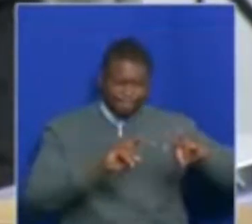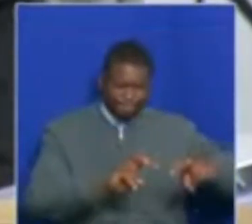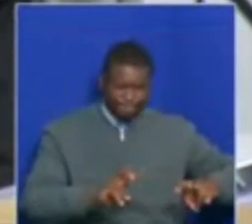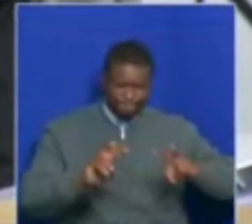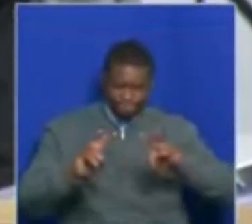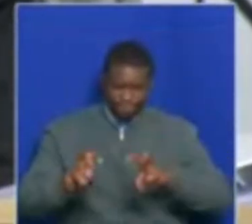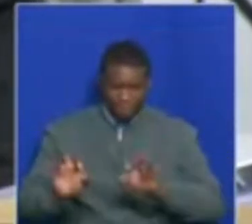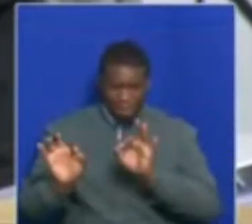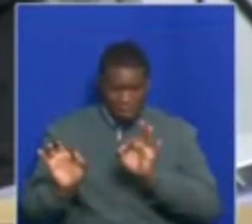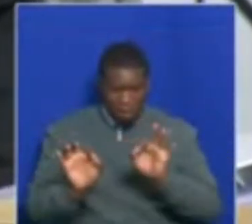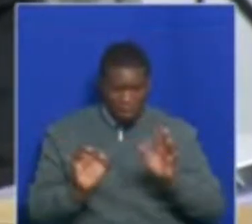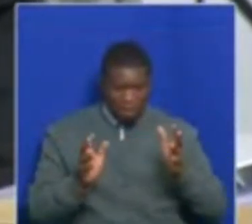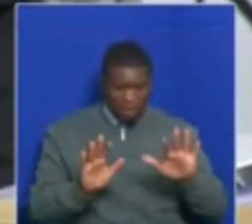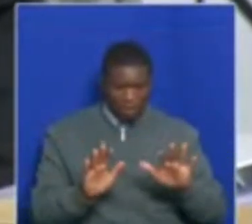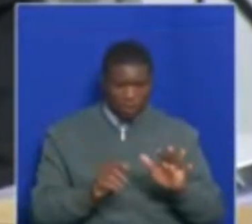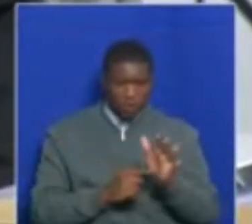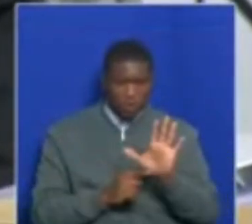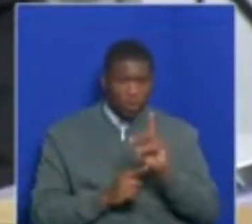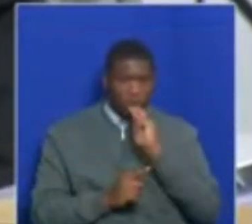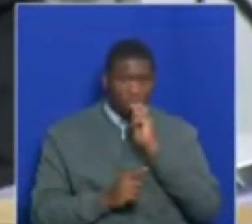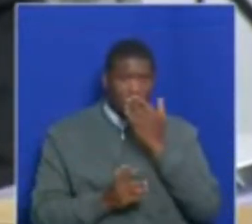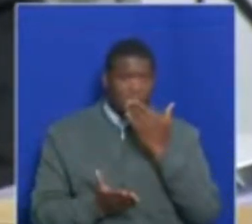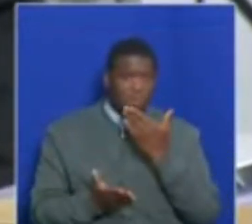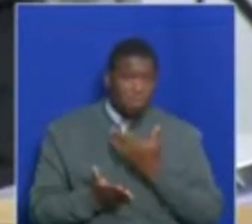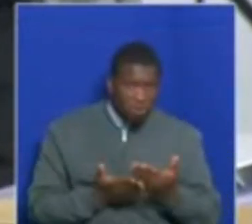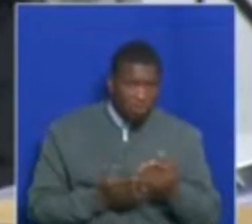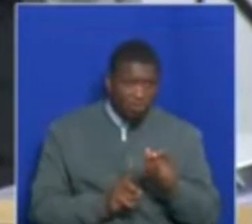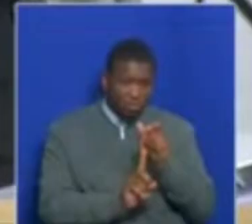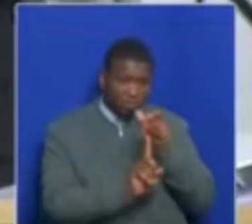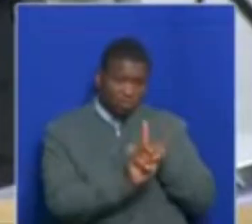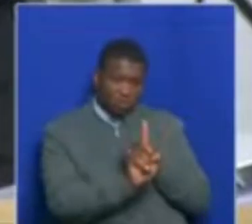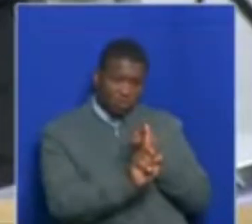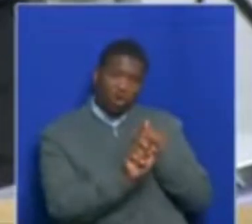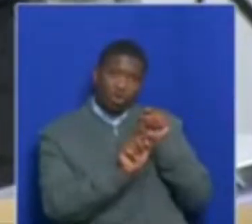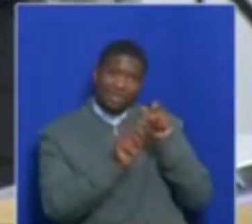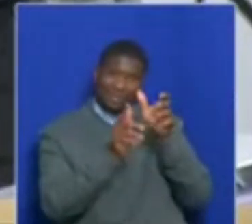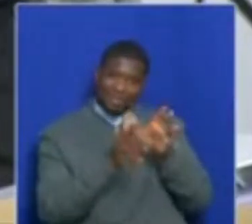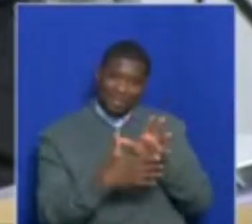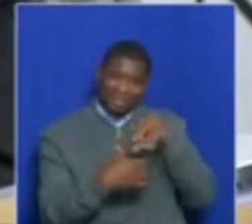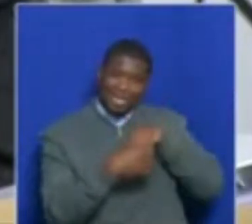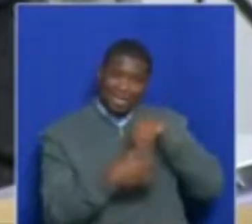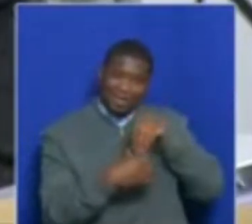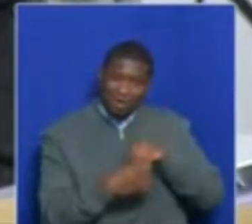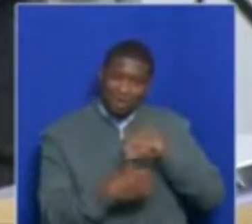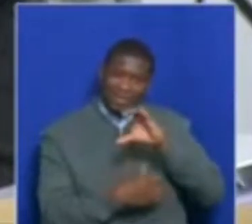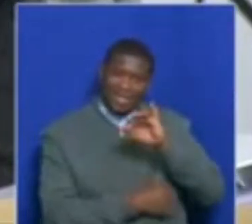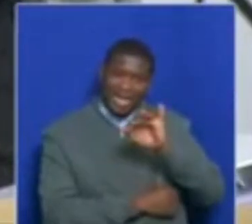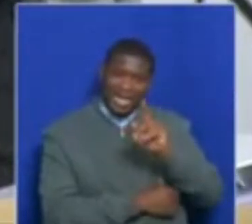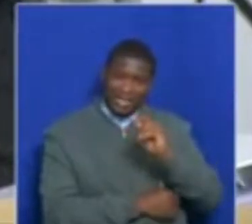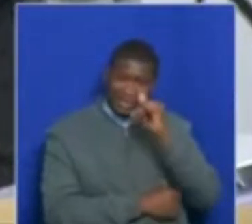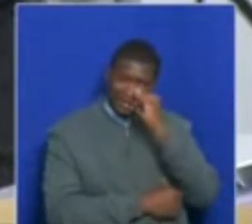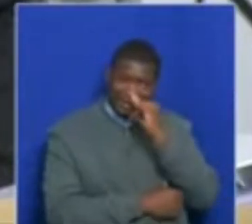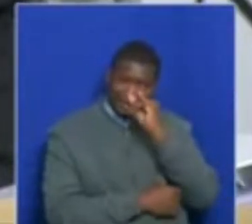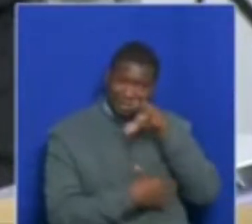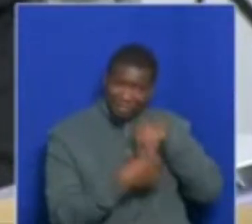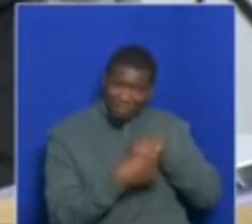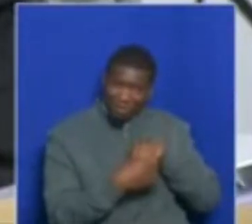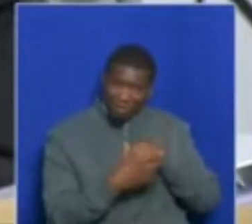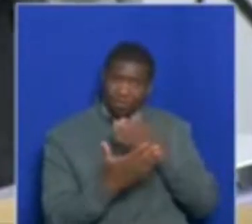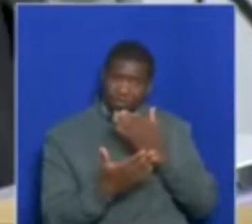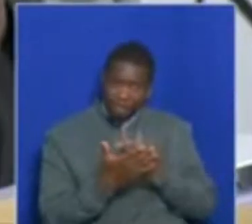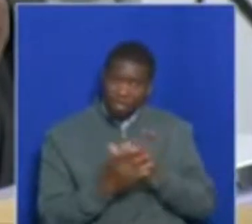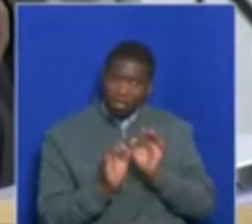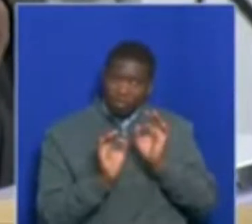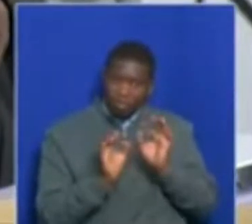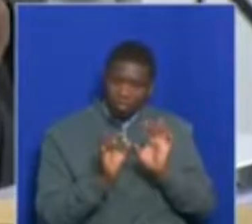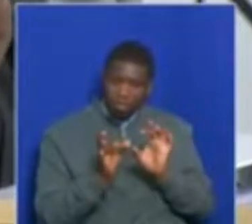this suspect is part of the cash in transit syndicate and they can do proper linkages, then they